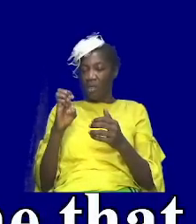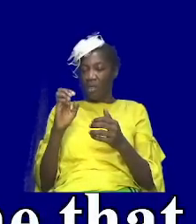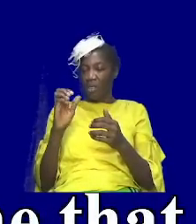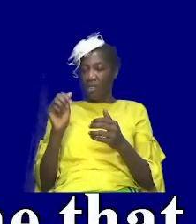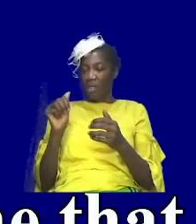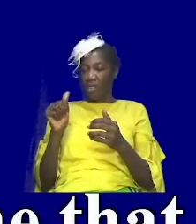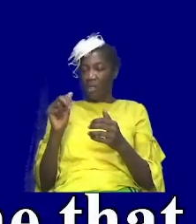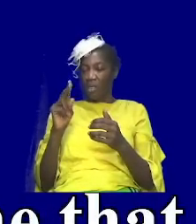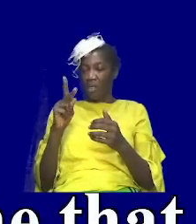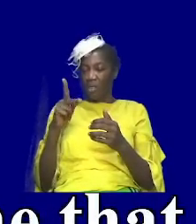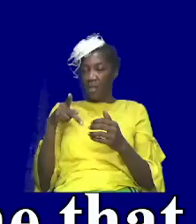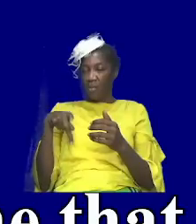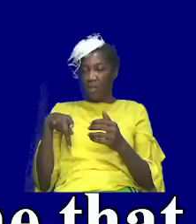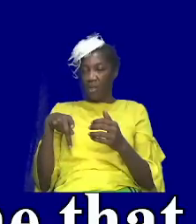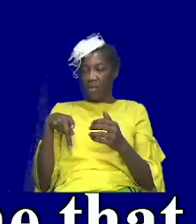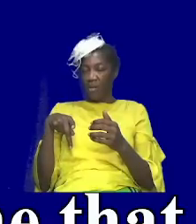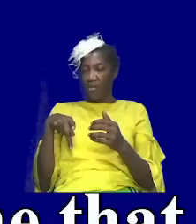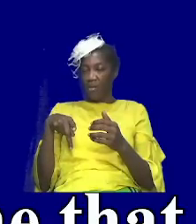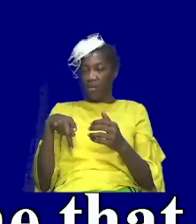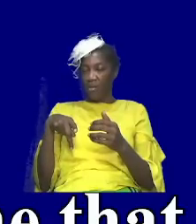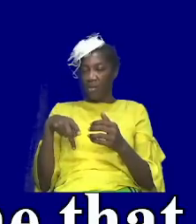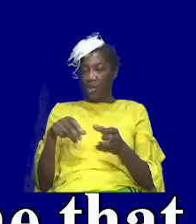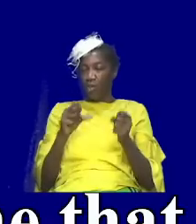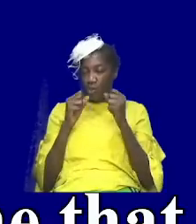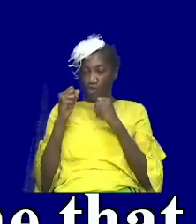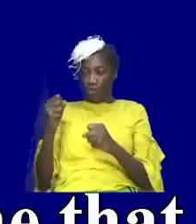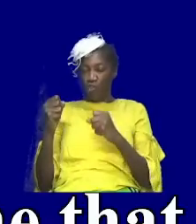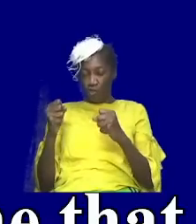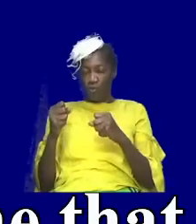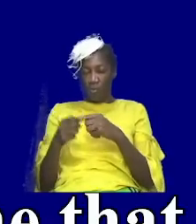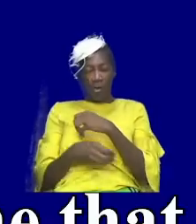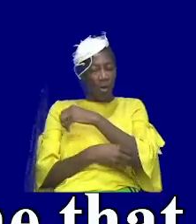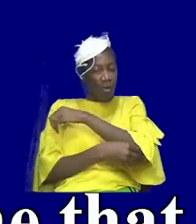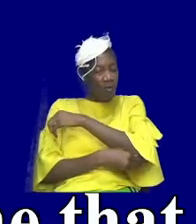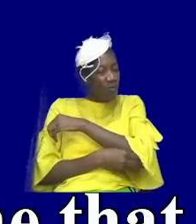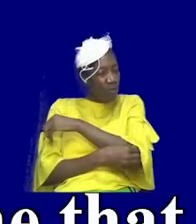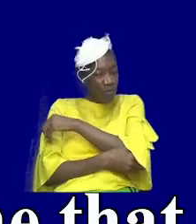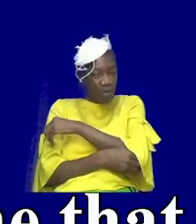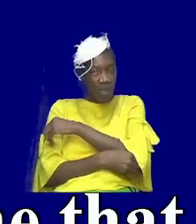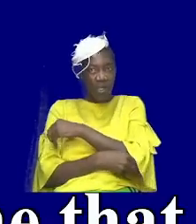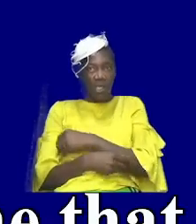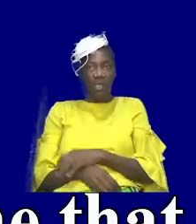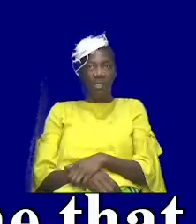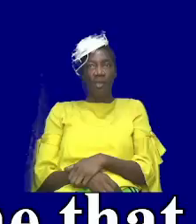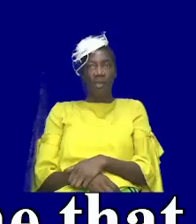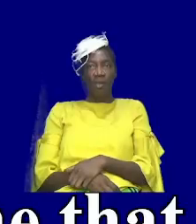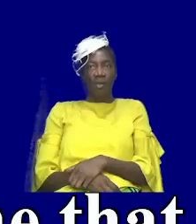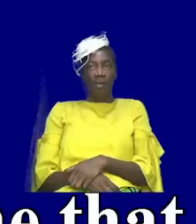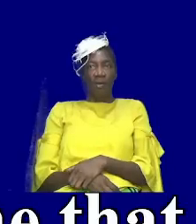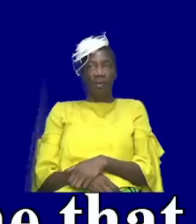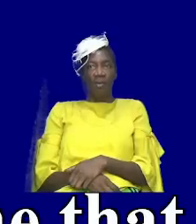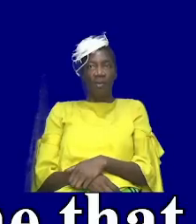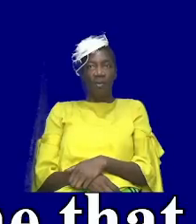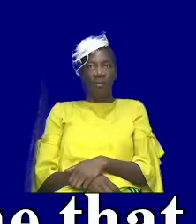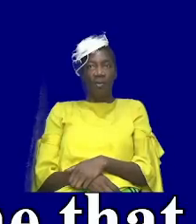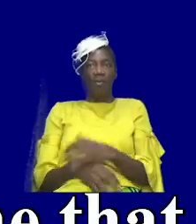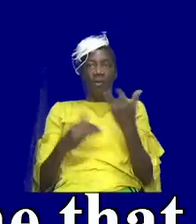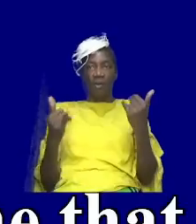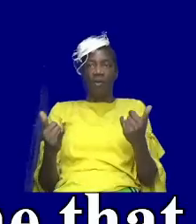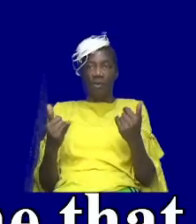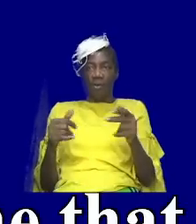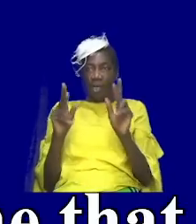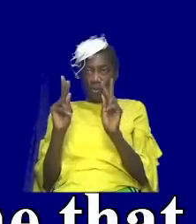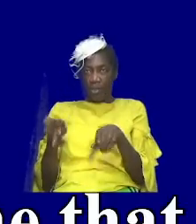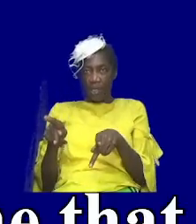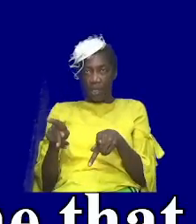is solid foundation. This is deep stuff now. So Paul is now saying, now he that